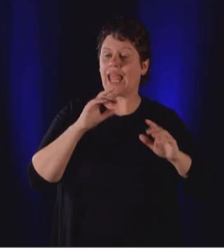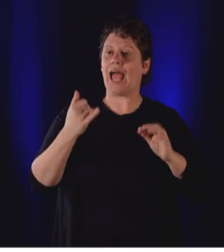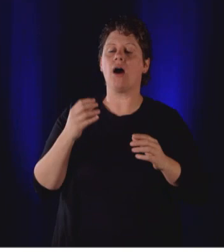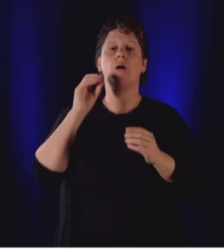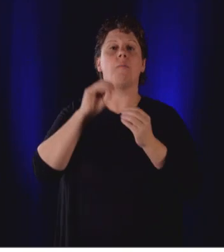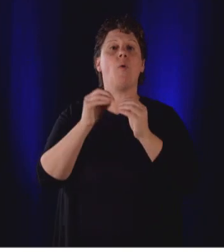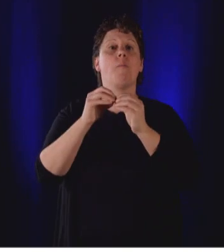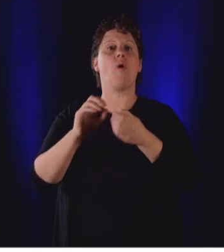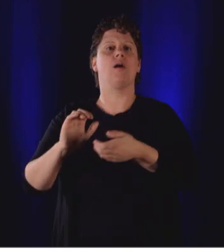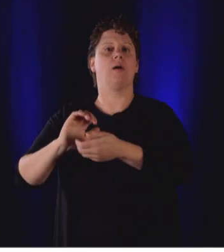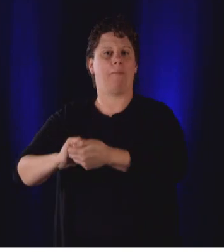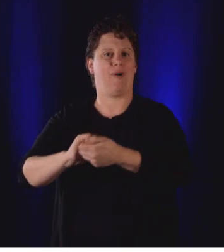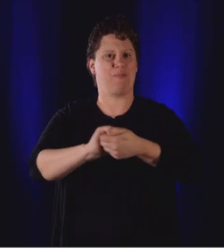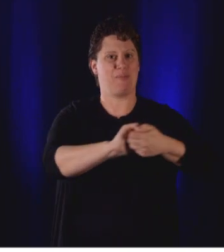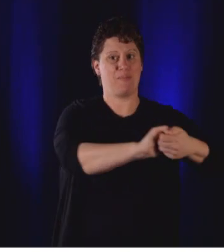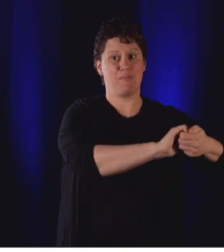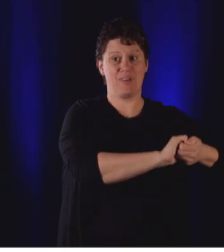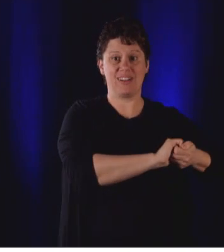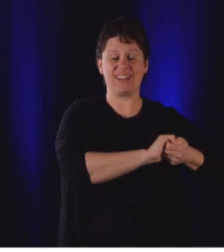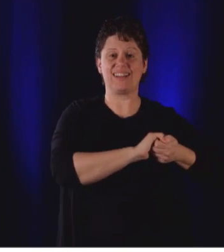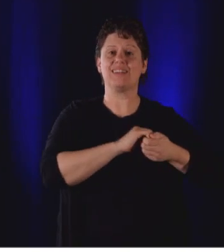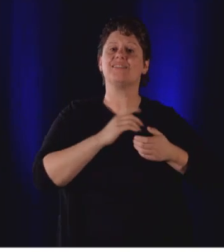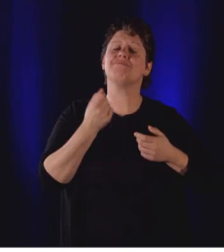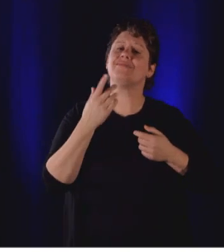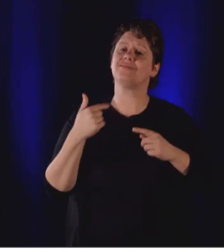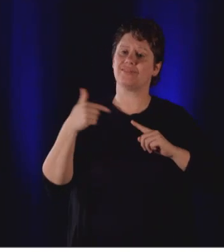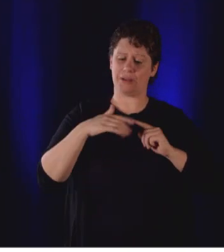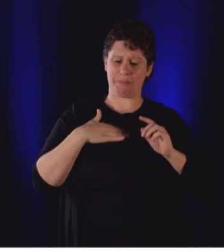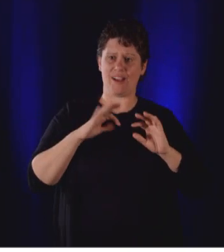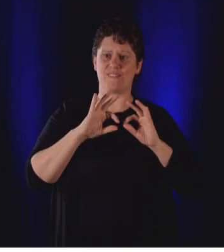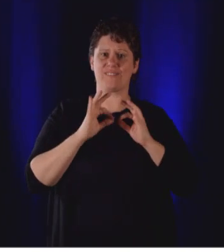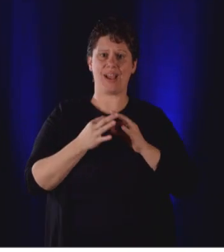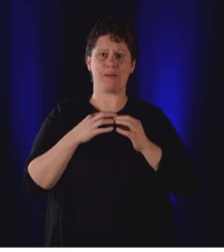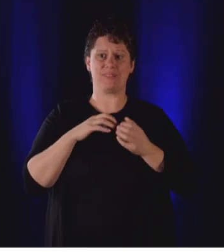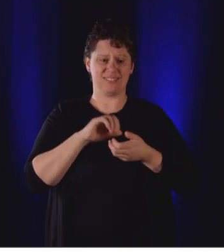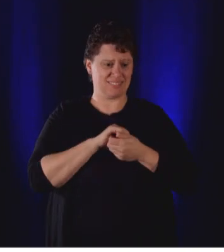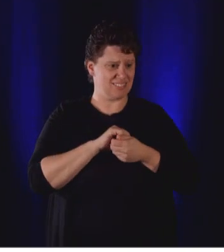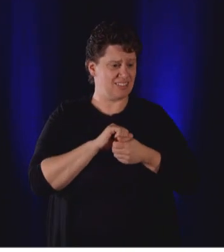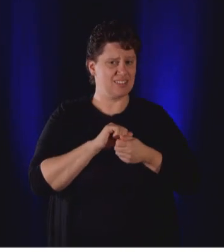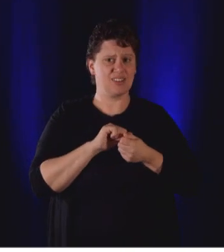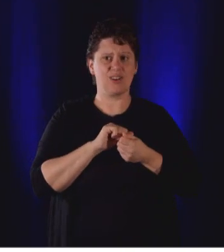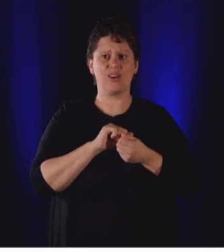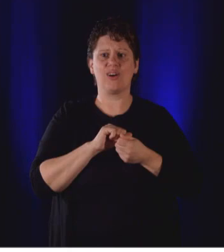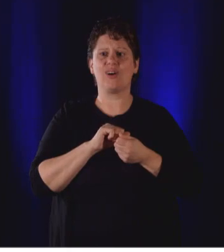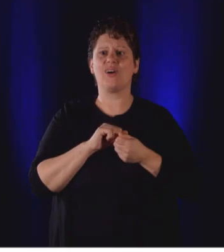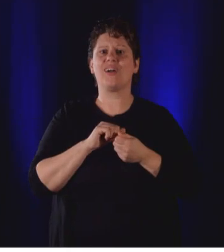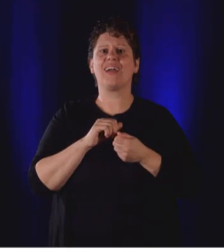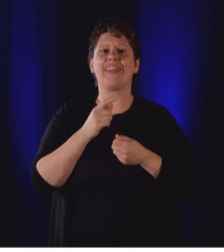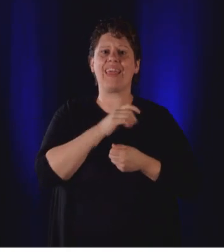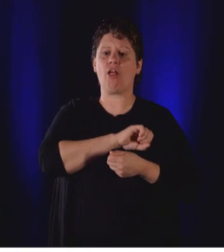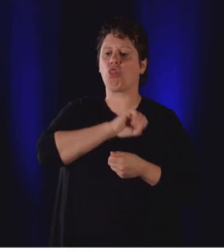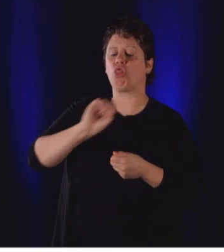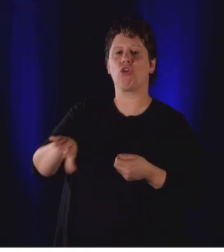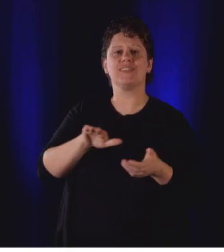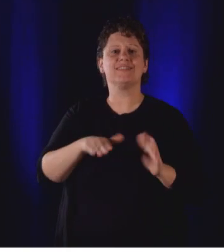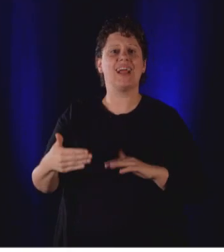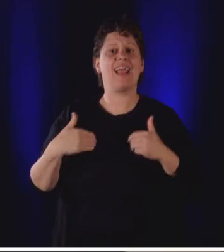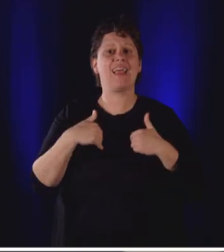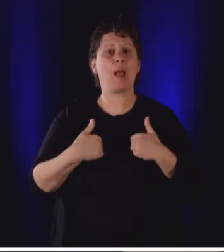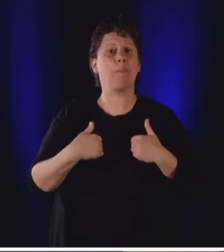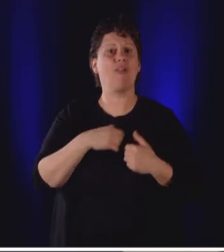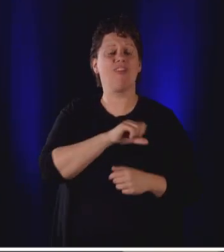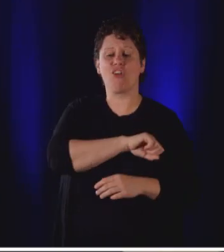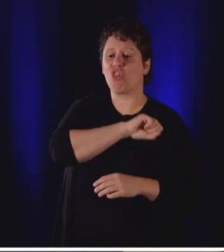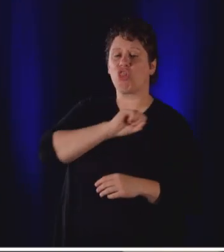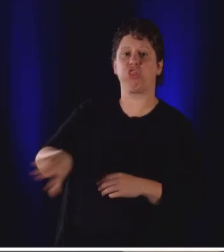was an intimidation that created a different opportunity for us to have police safety in our communities. I realized